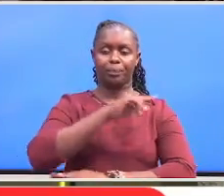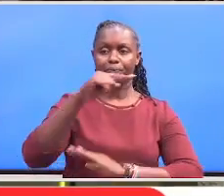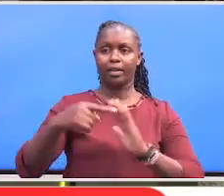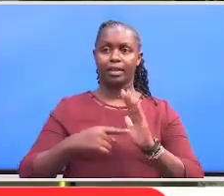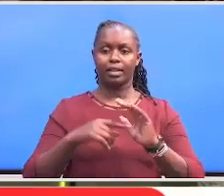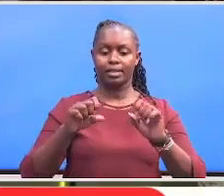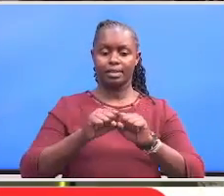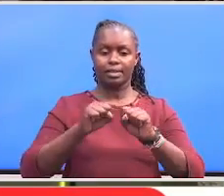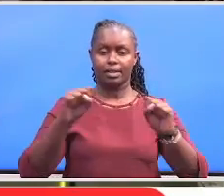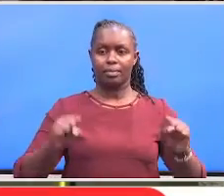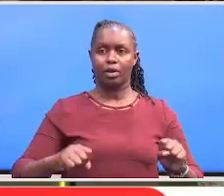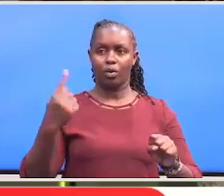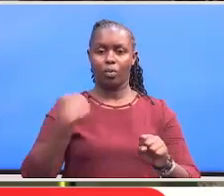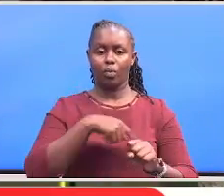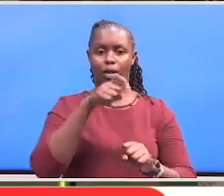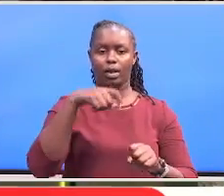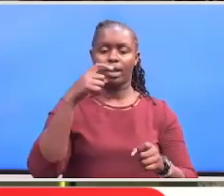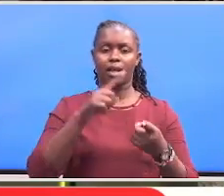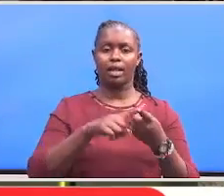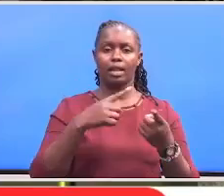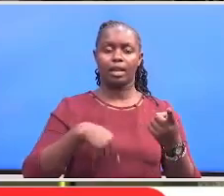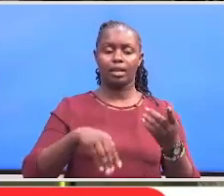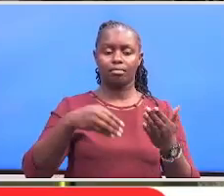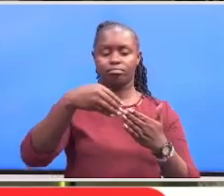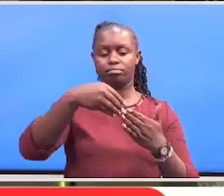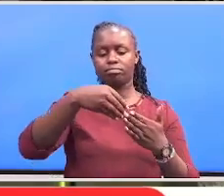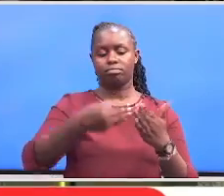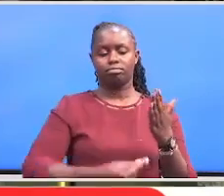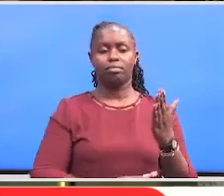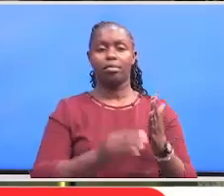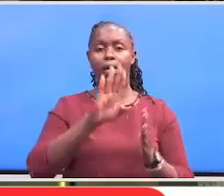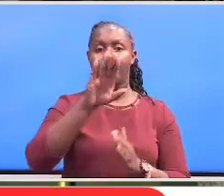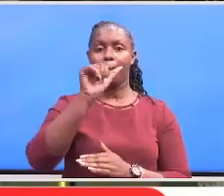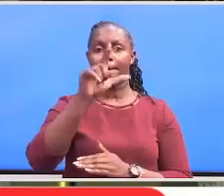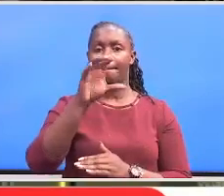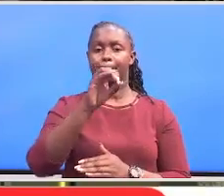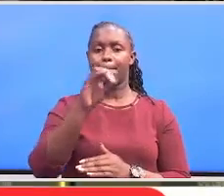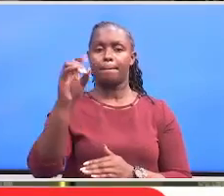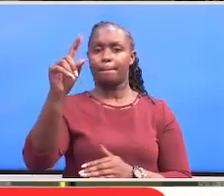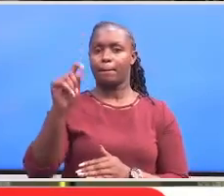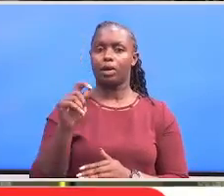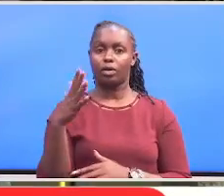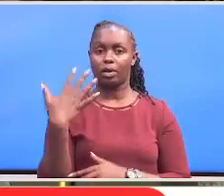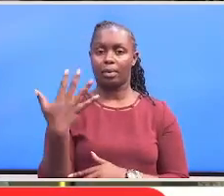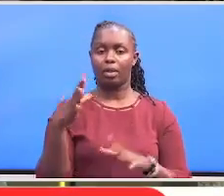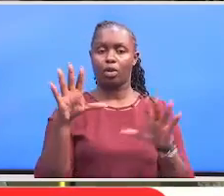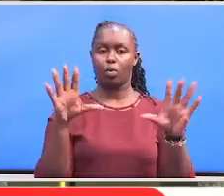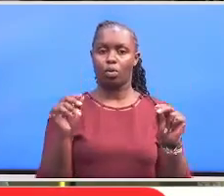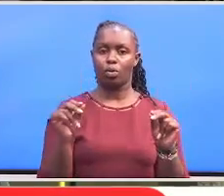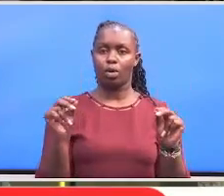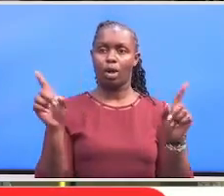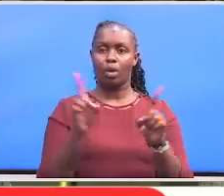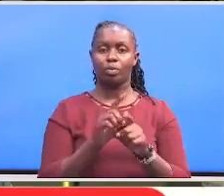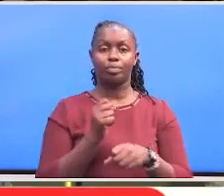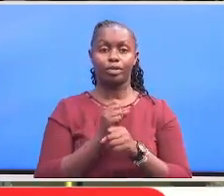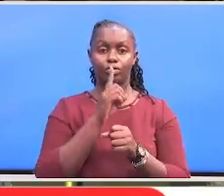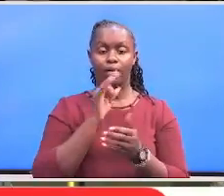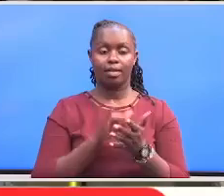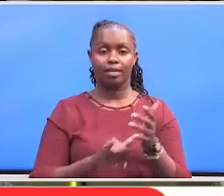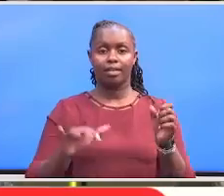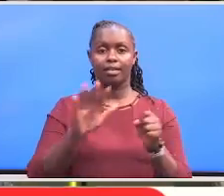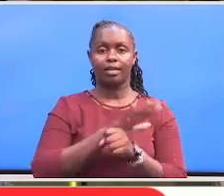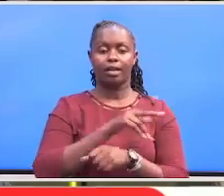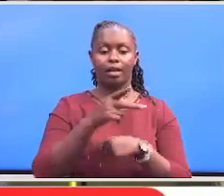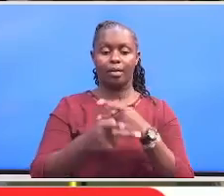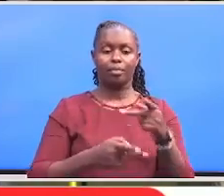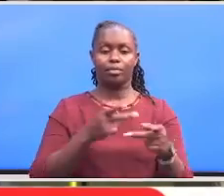ballot box. We don't need ballot papers. Voting process will take, I'm very sure the entire process will take